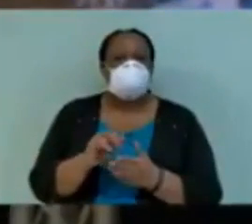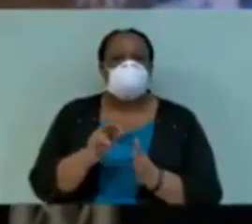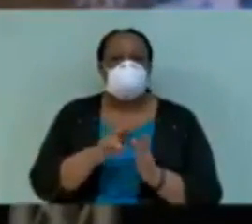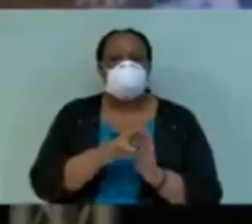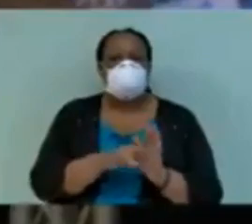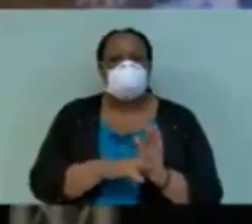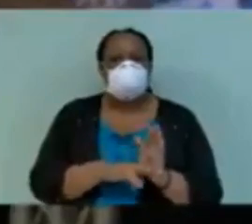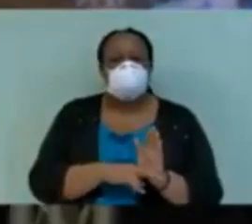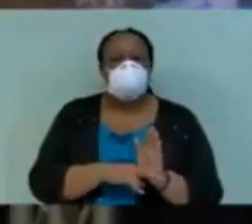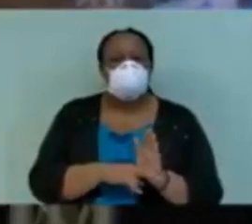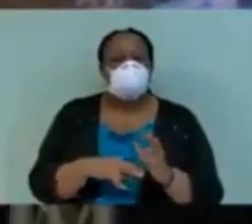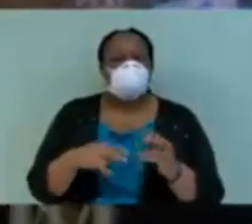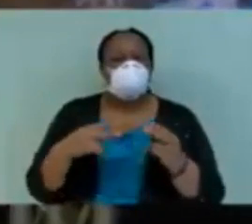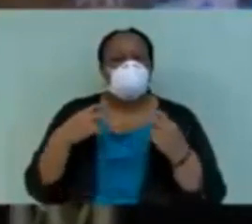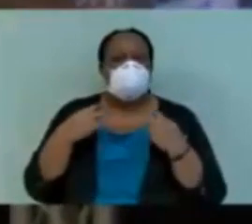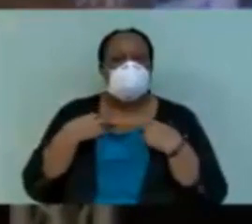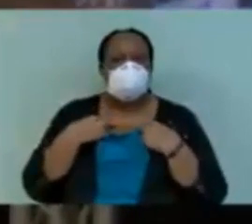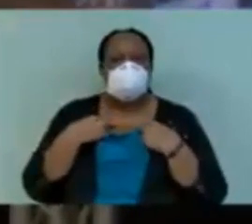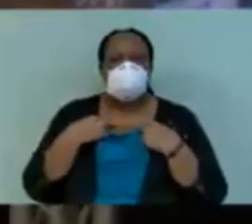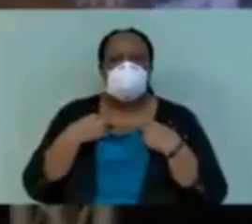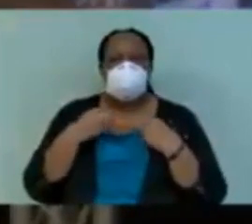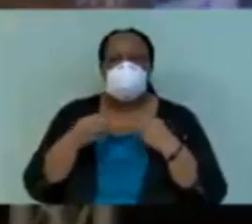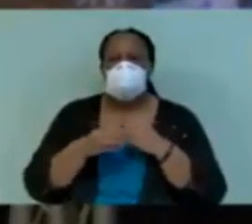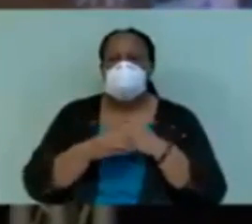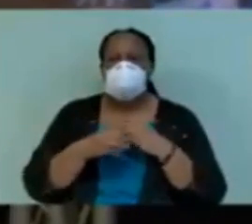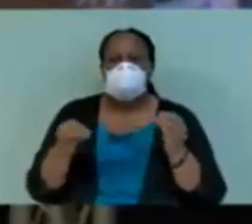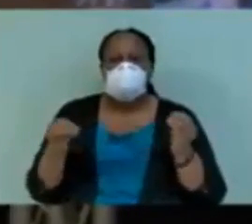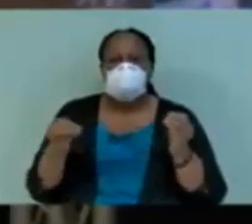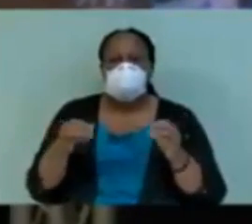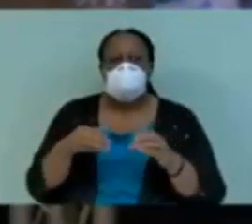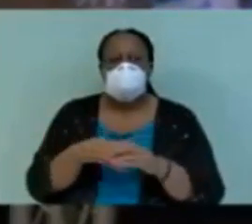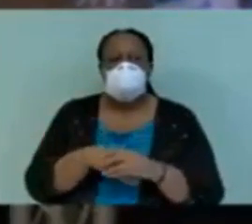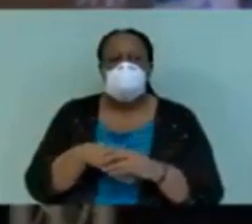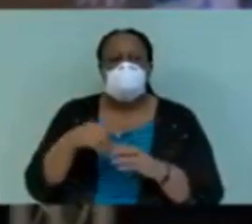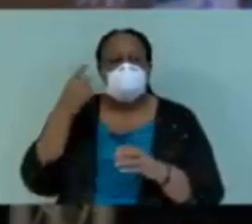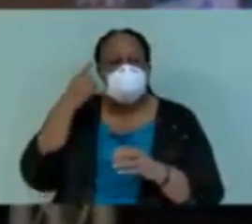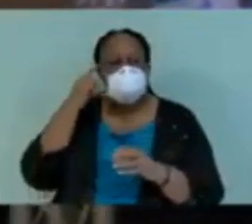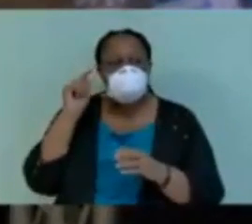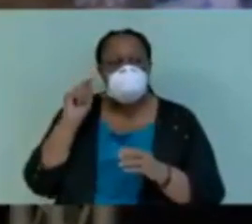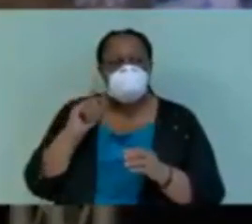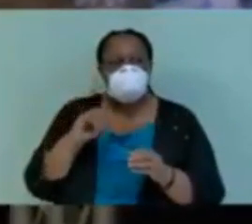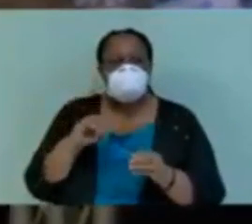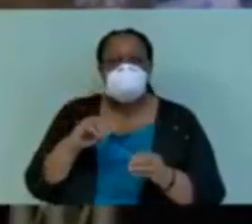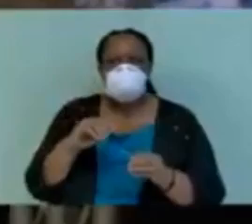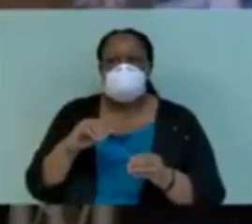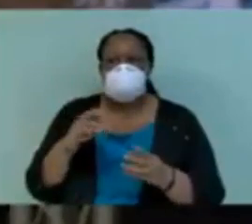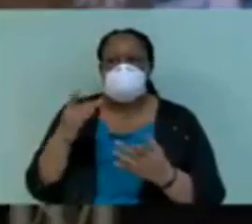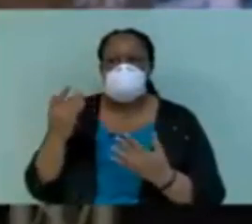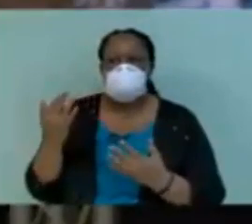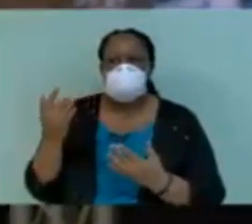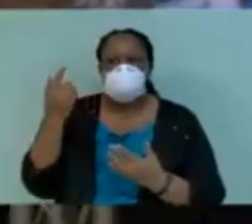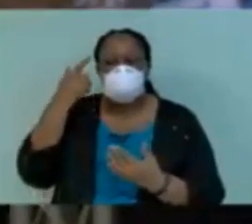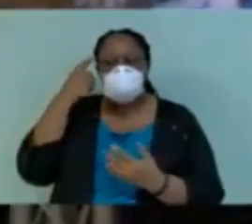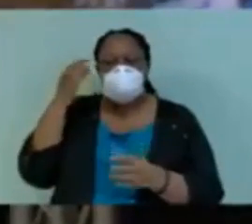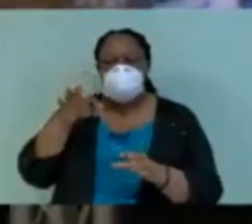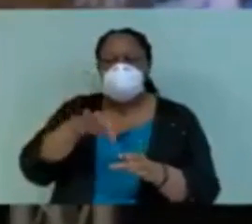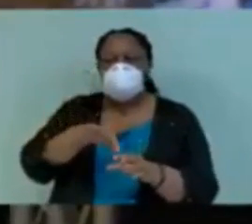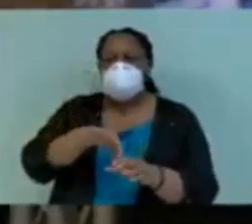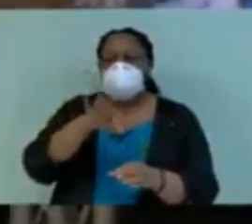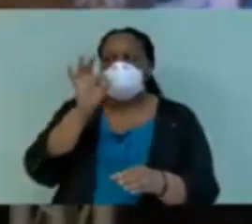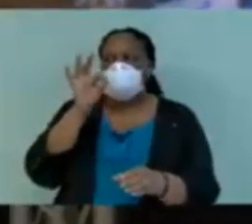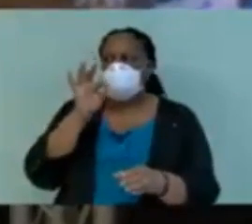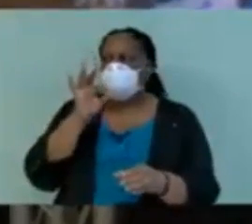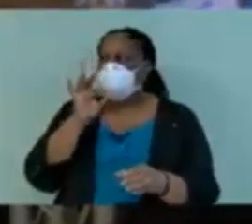Sometime last week, this one is for the Attorney General. Sometime last week, a lawyer told